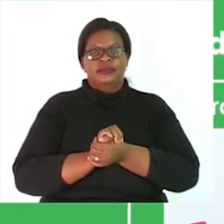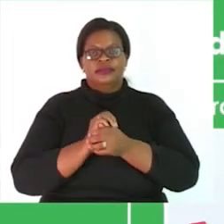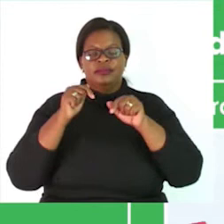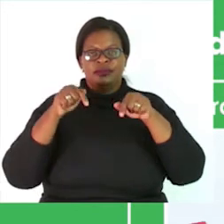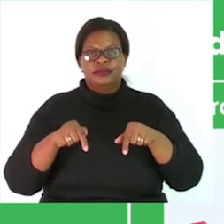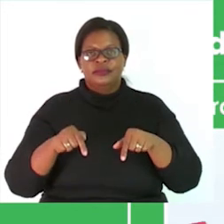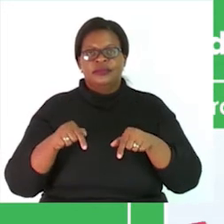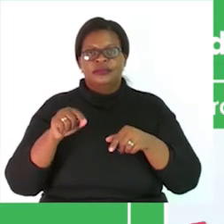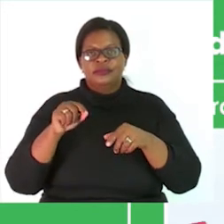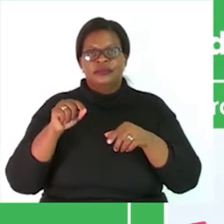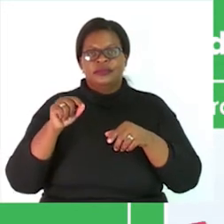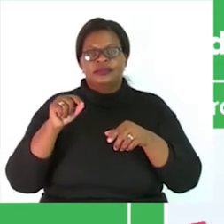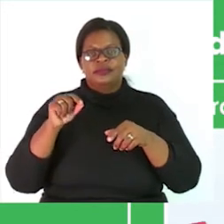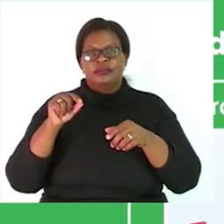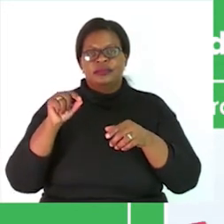Today's